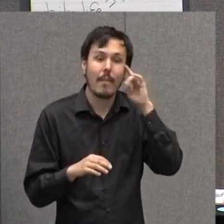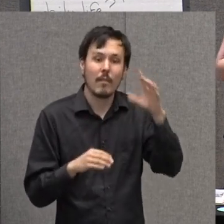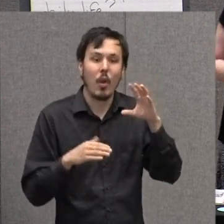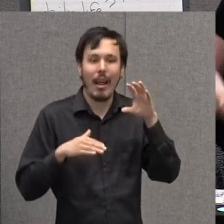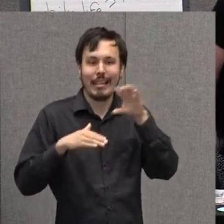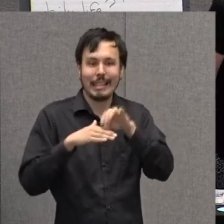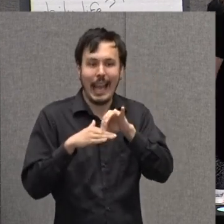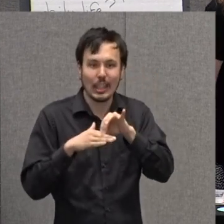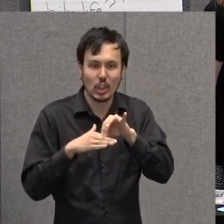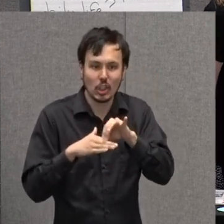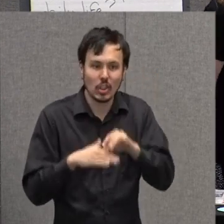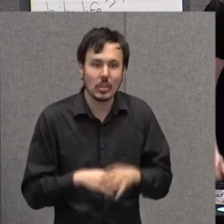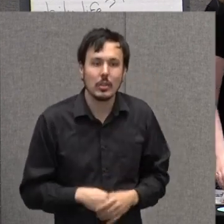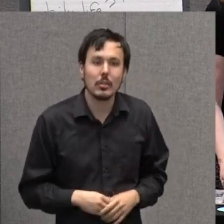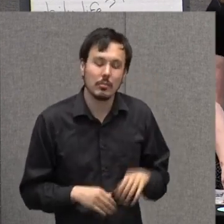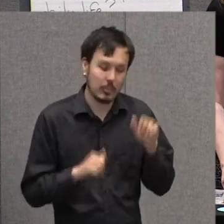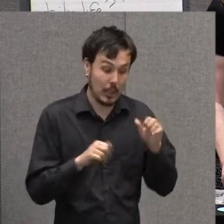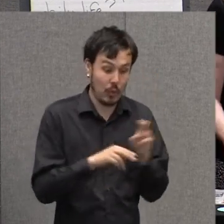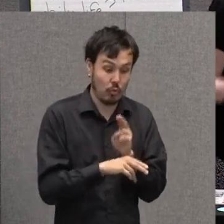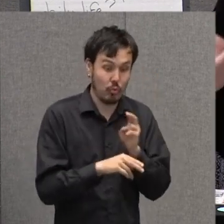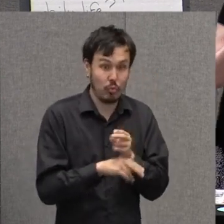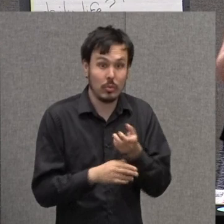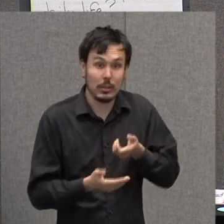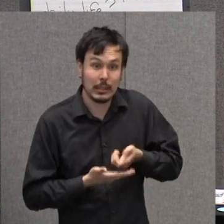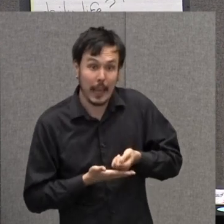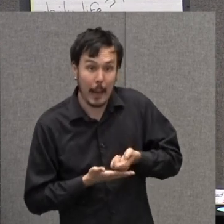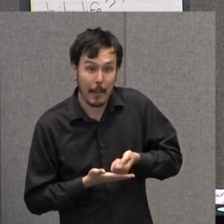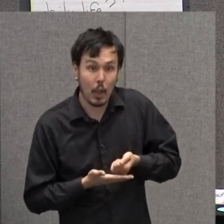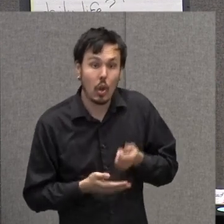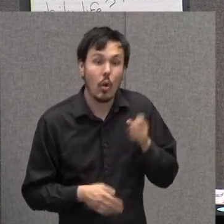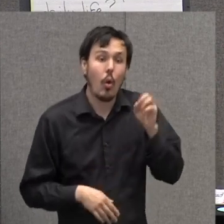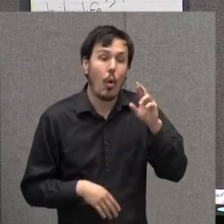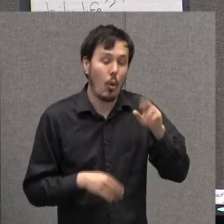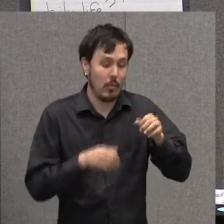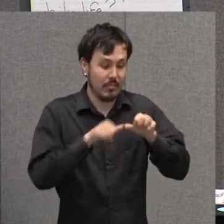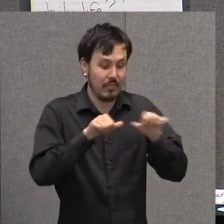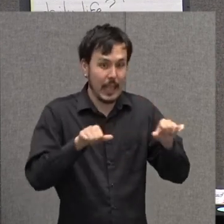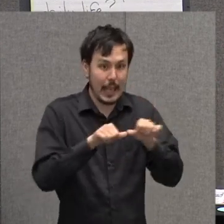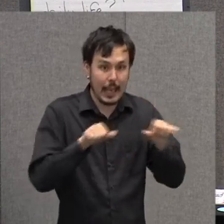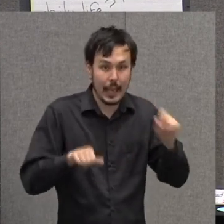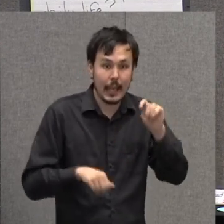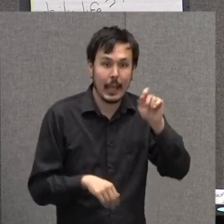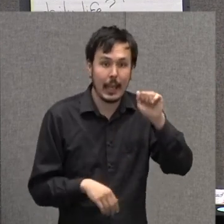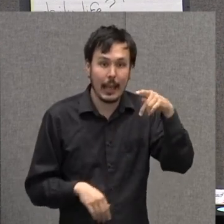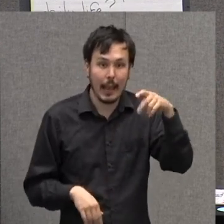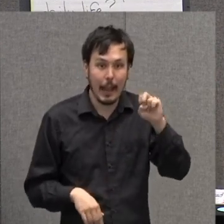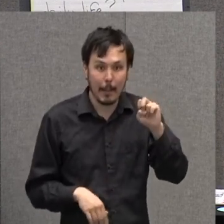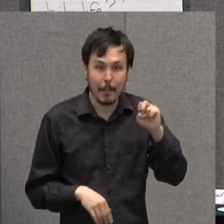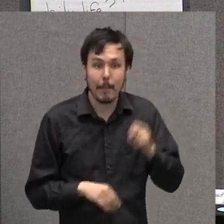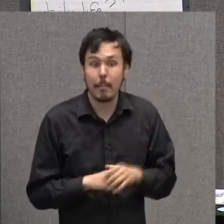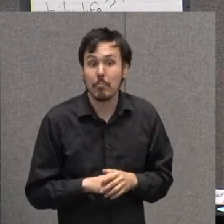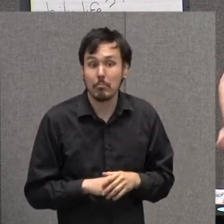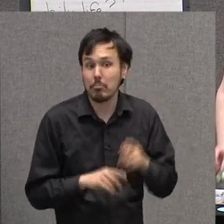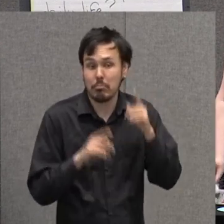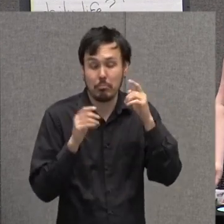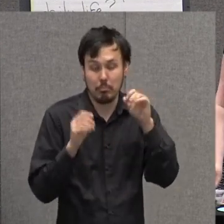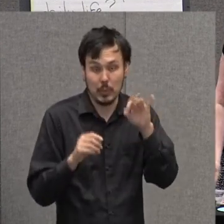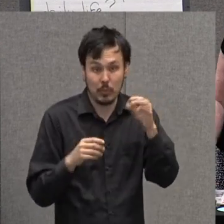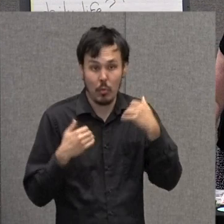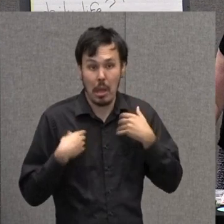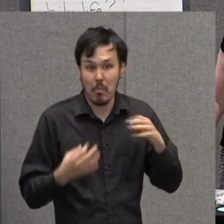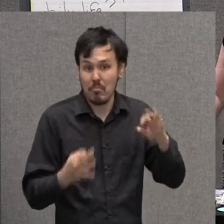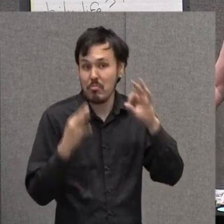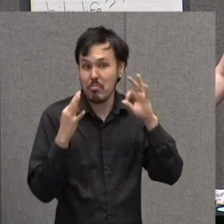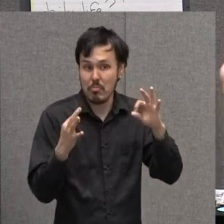stapler or we can use scotch tape. If you have any scotch tape available, that's perfect. If you